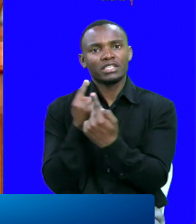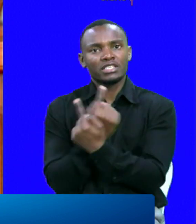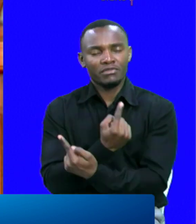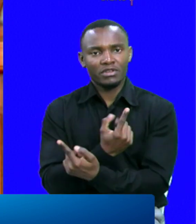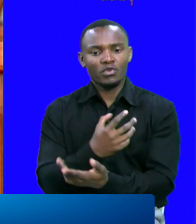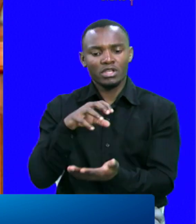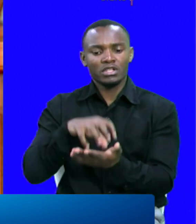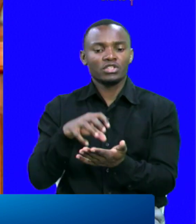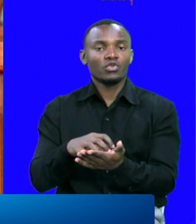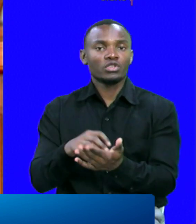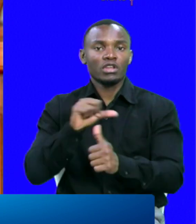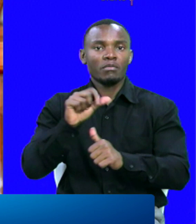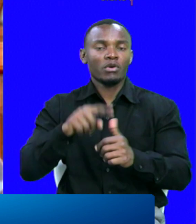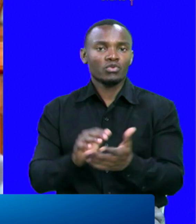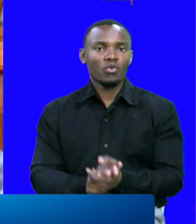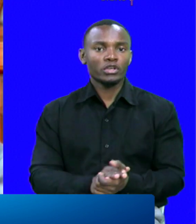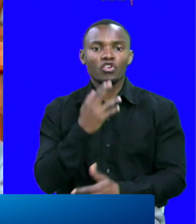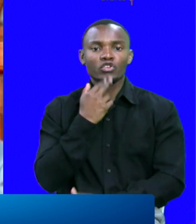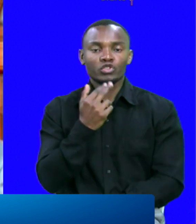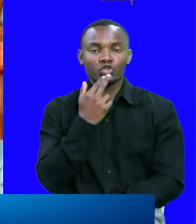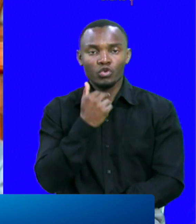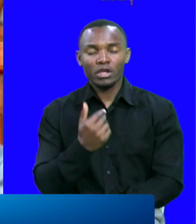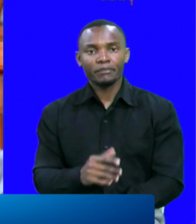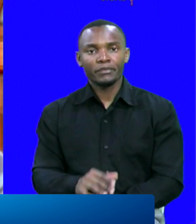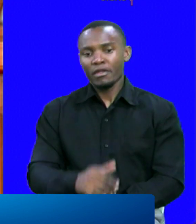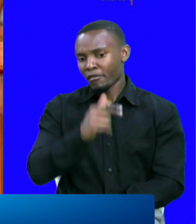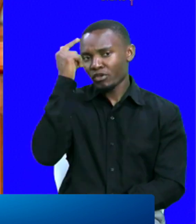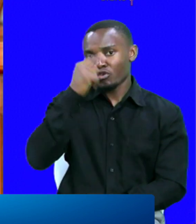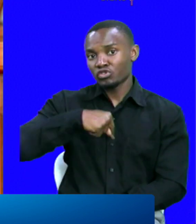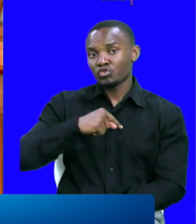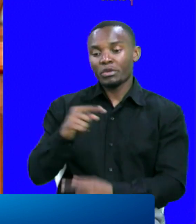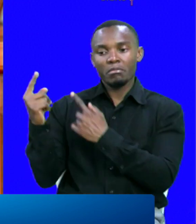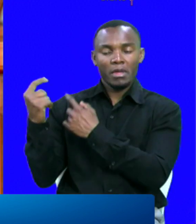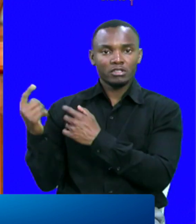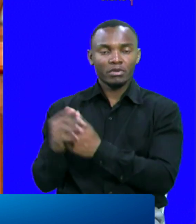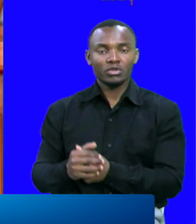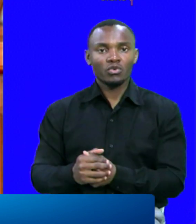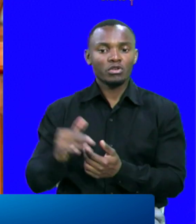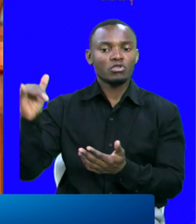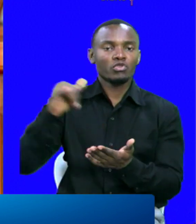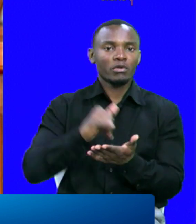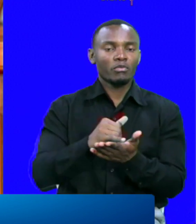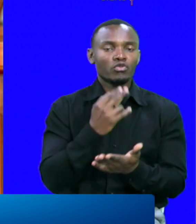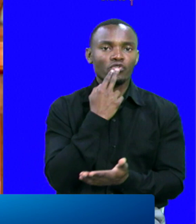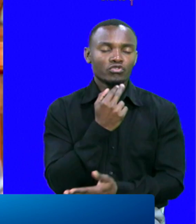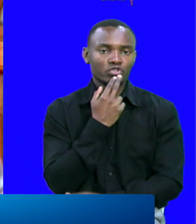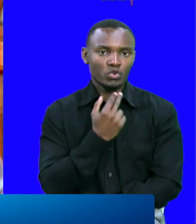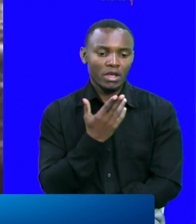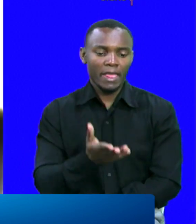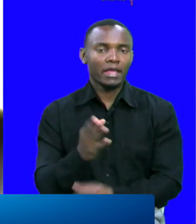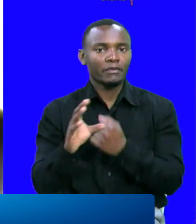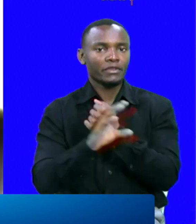think in the next 1 or 2 weeks, at least by mid of this month, we will see a